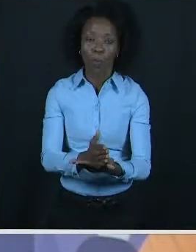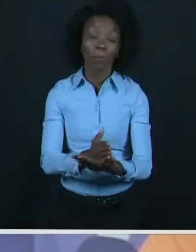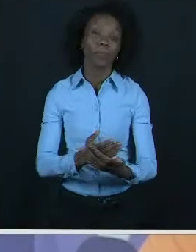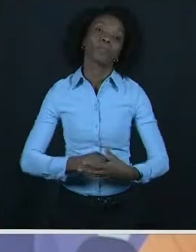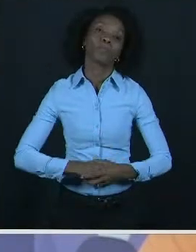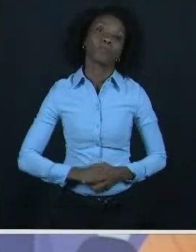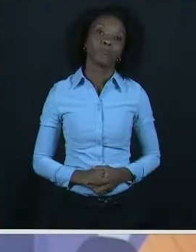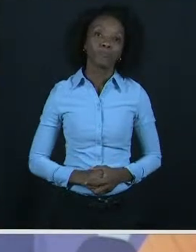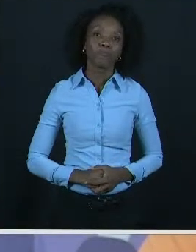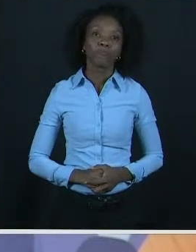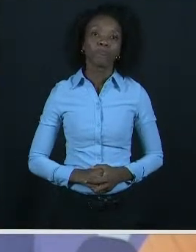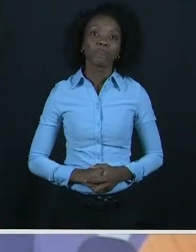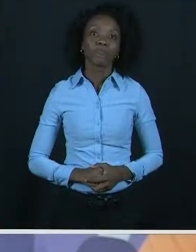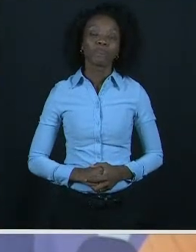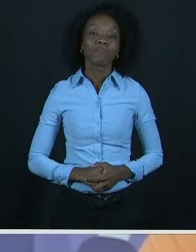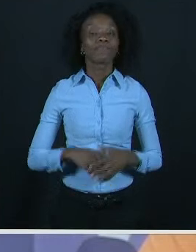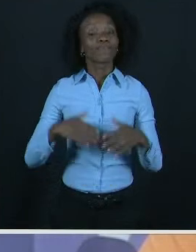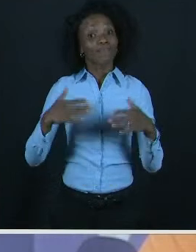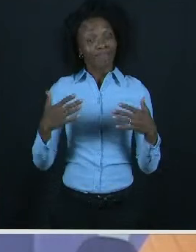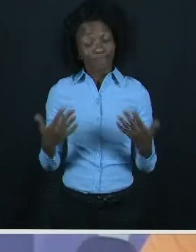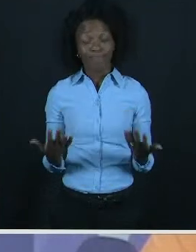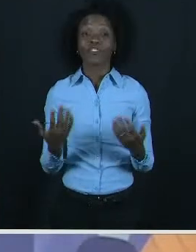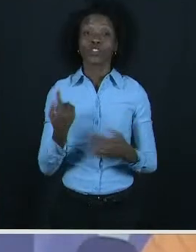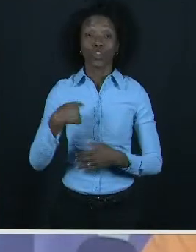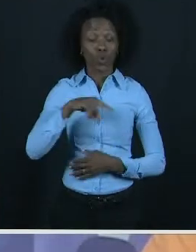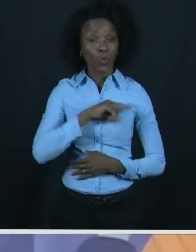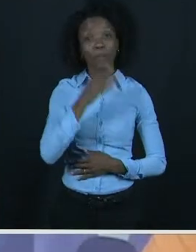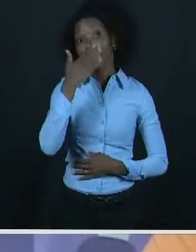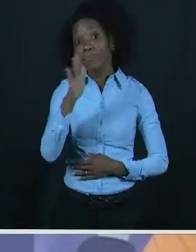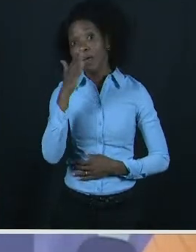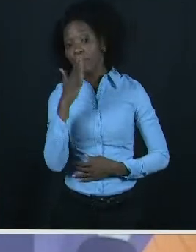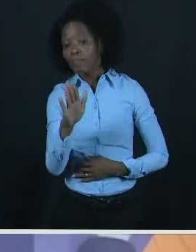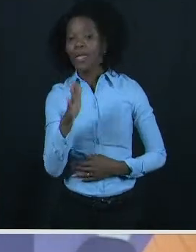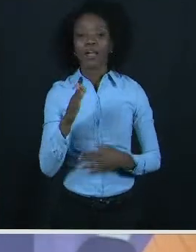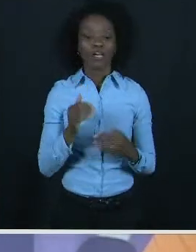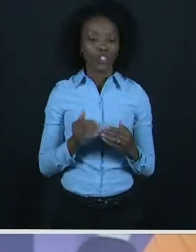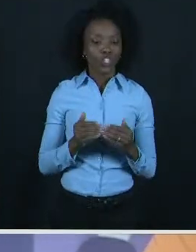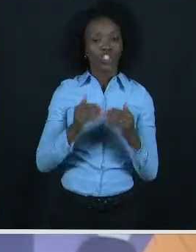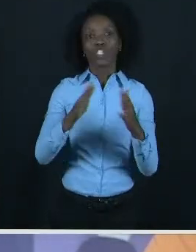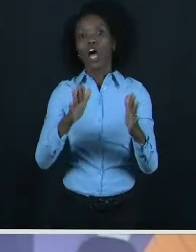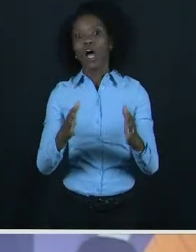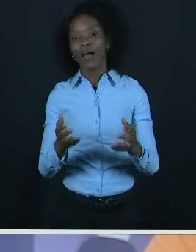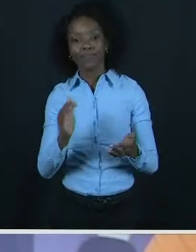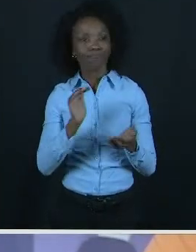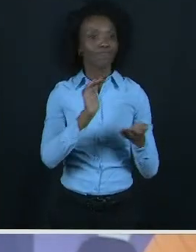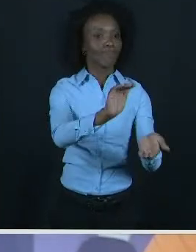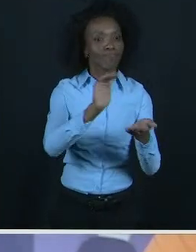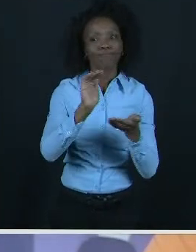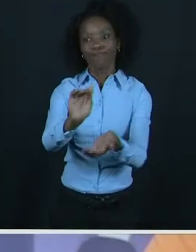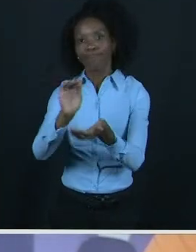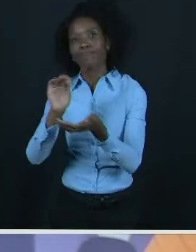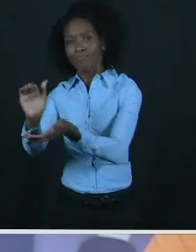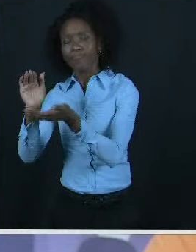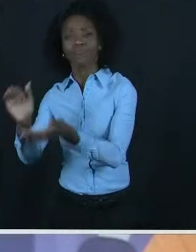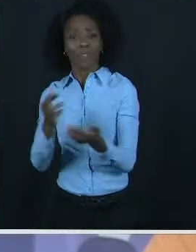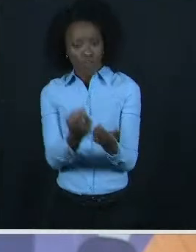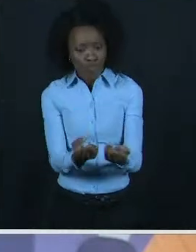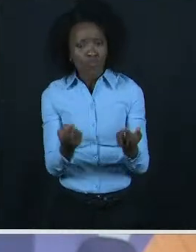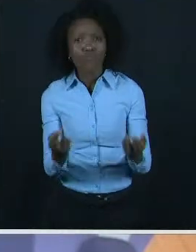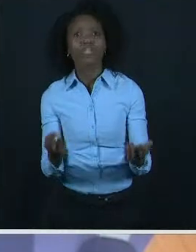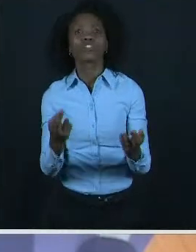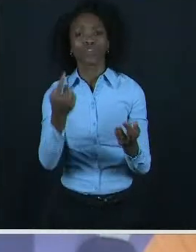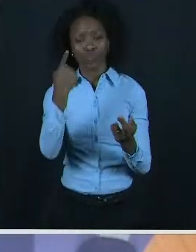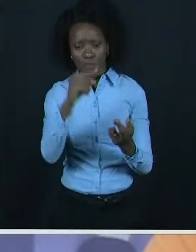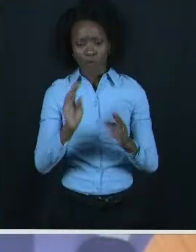end. We have not mobilized the resources that are required for effective